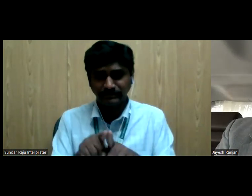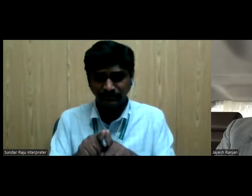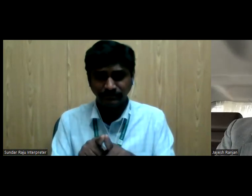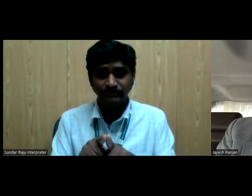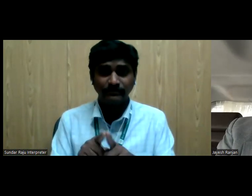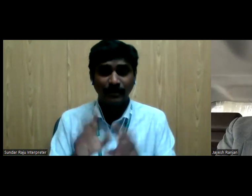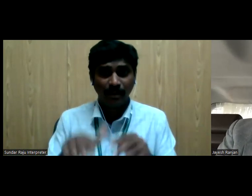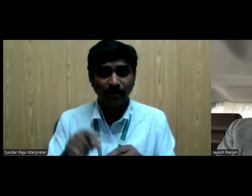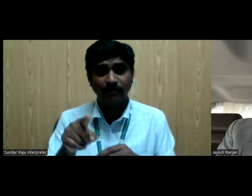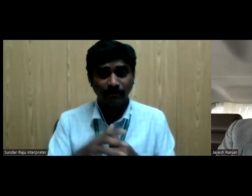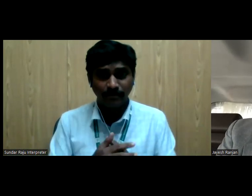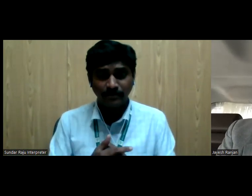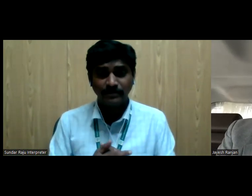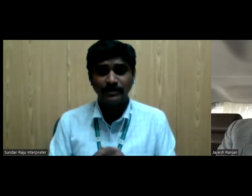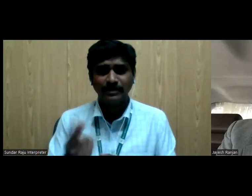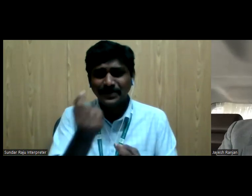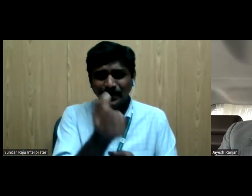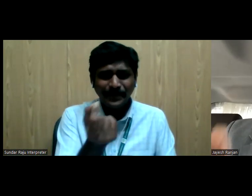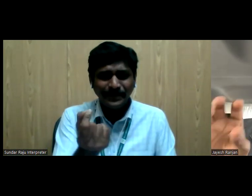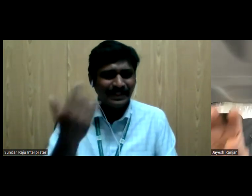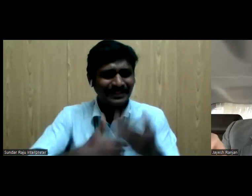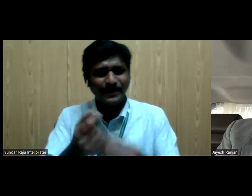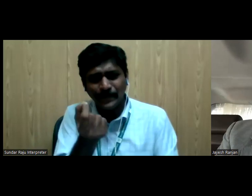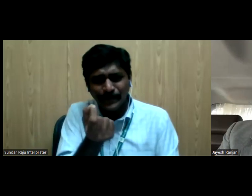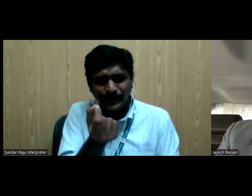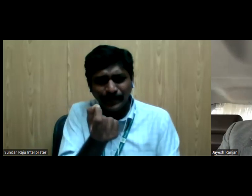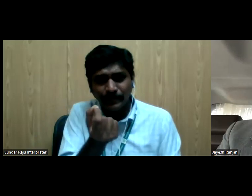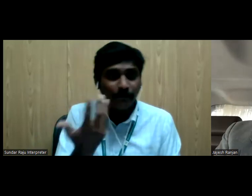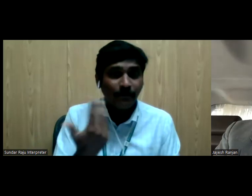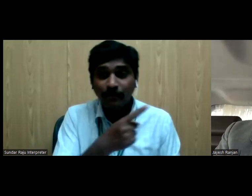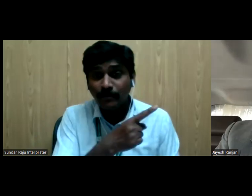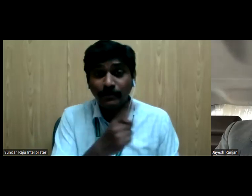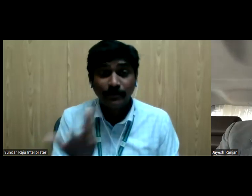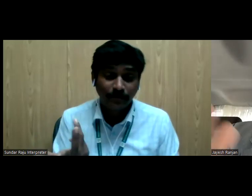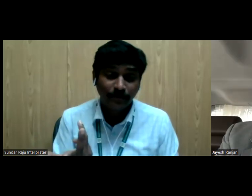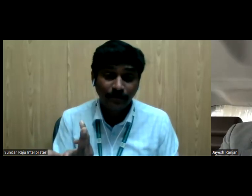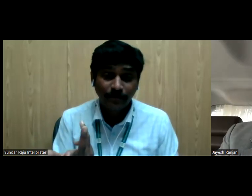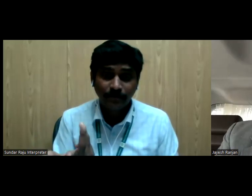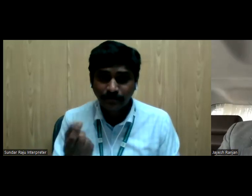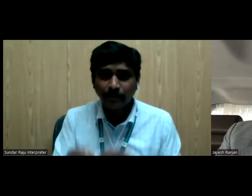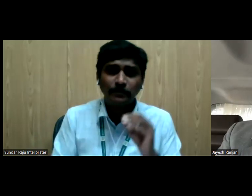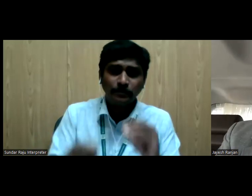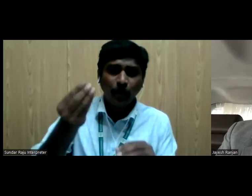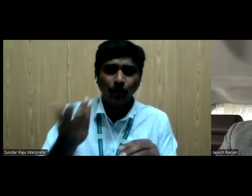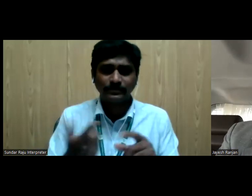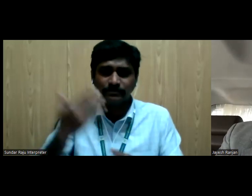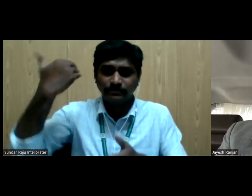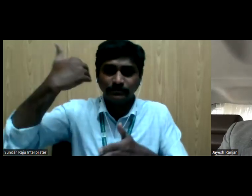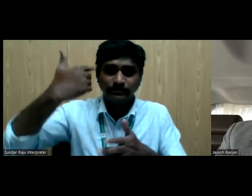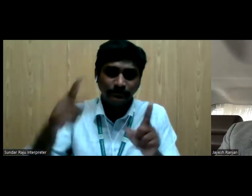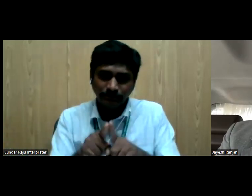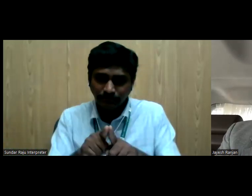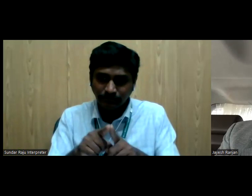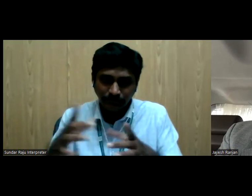kind of intellectual disability, through appropriate interventions, the impact of it can be reduced. I have